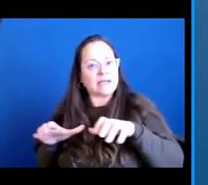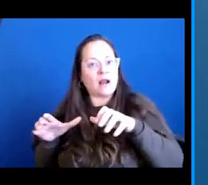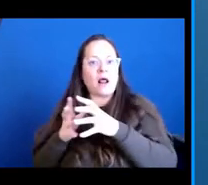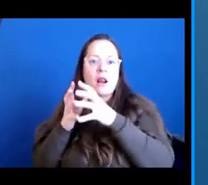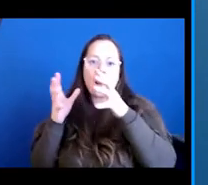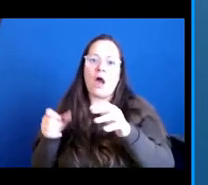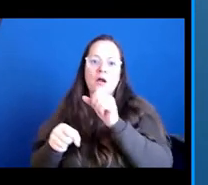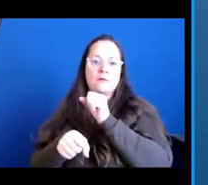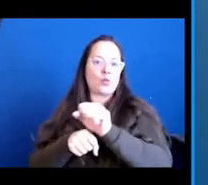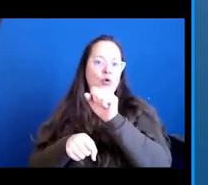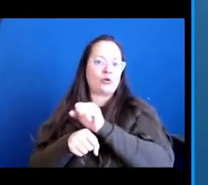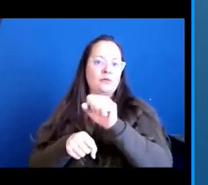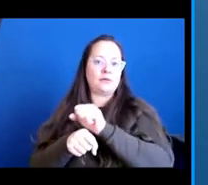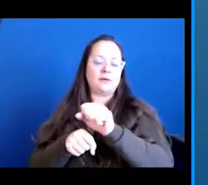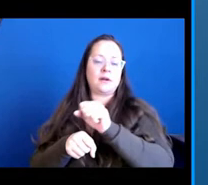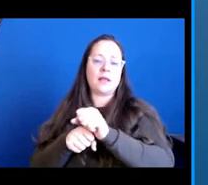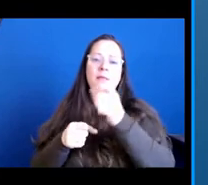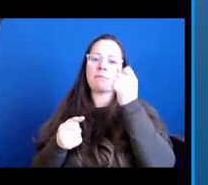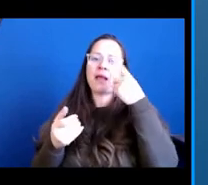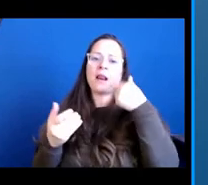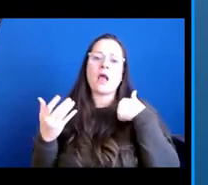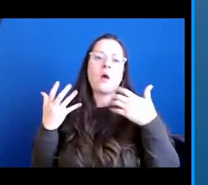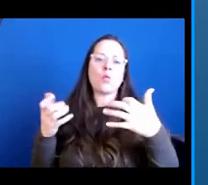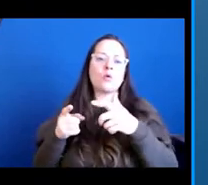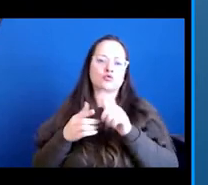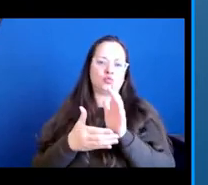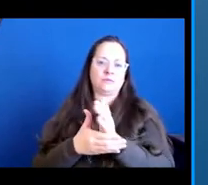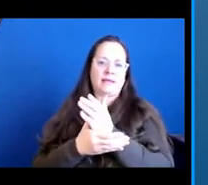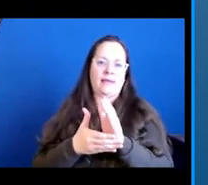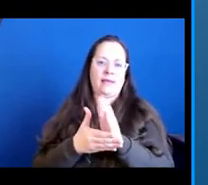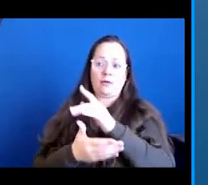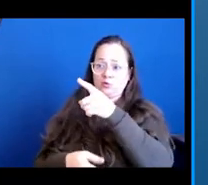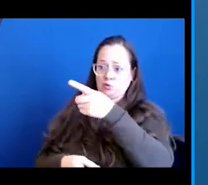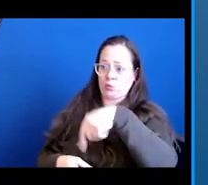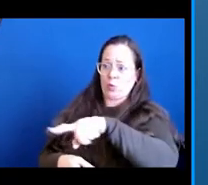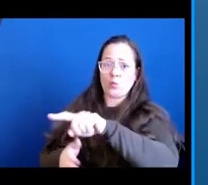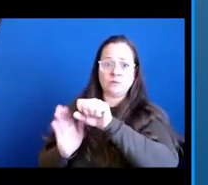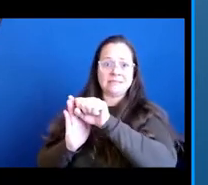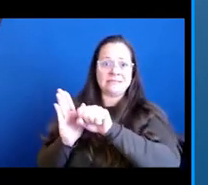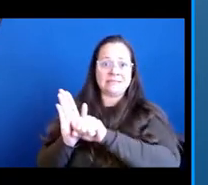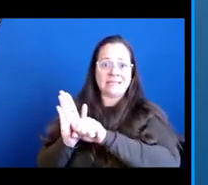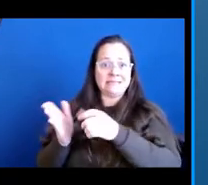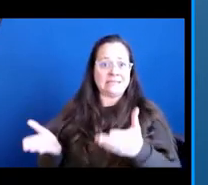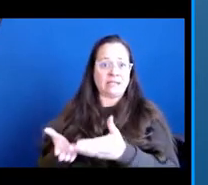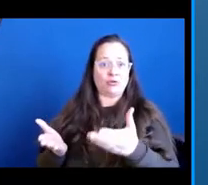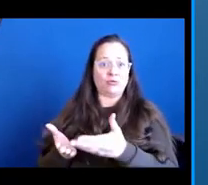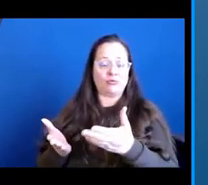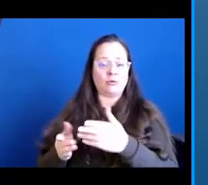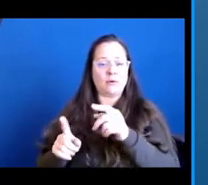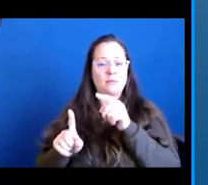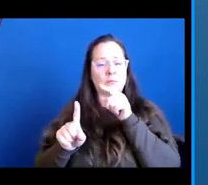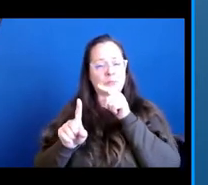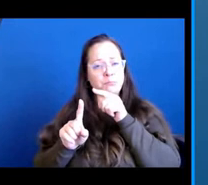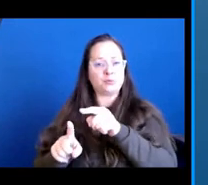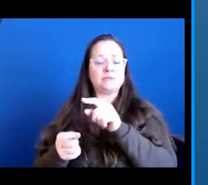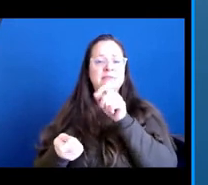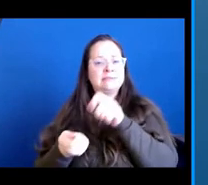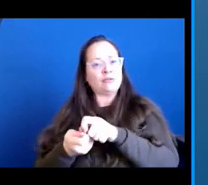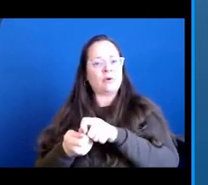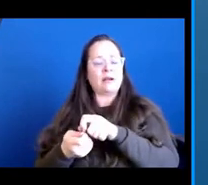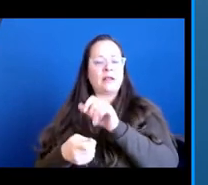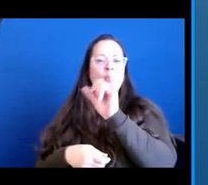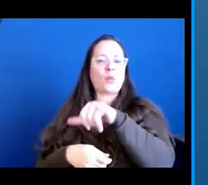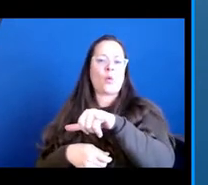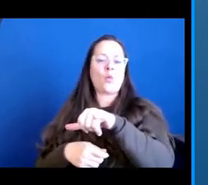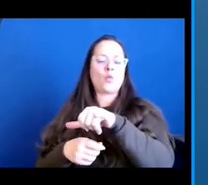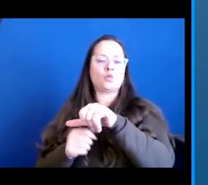and I want to just say to the states around the table particularly those who have been